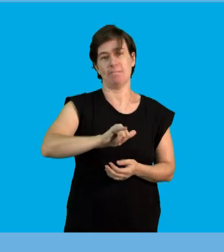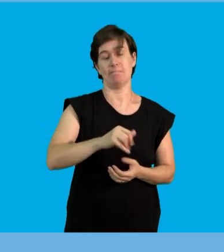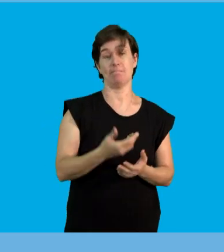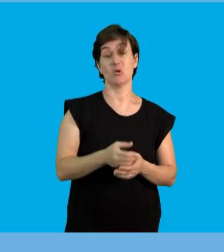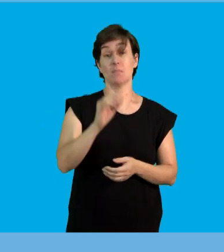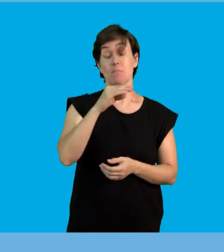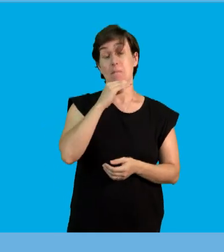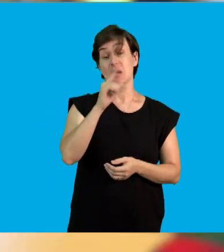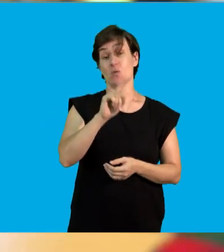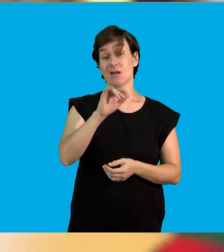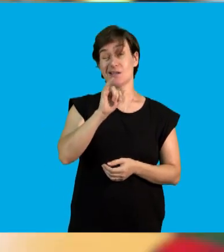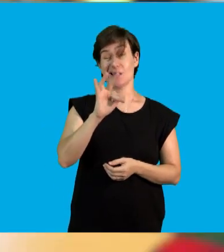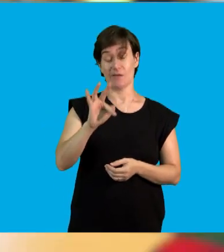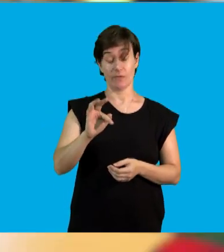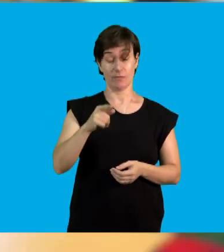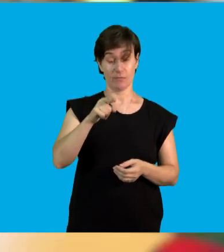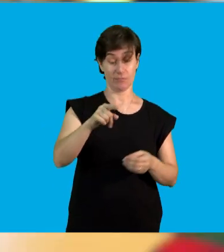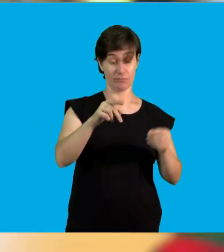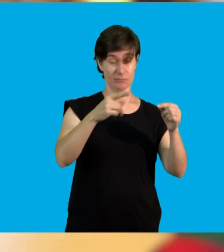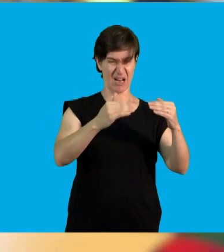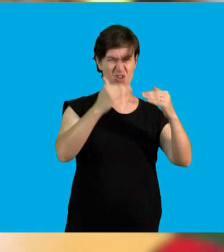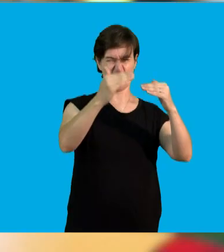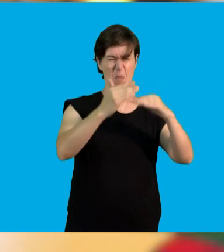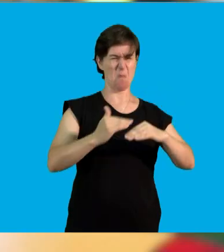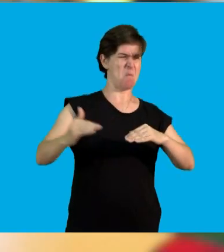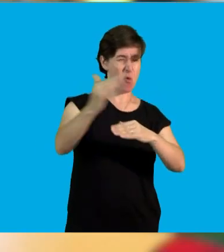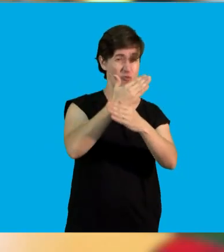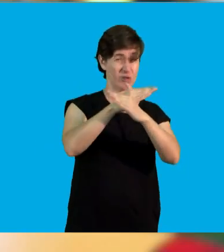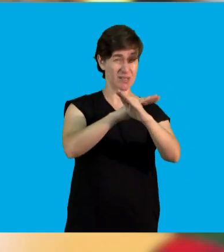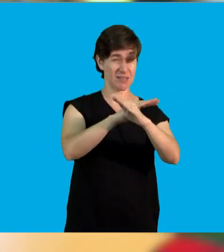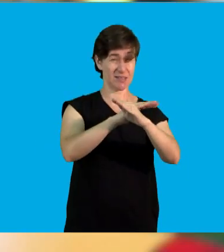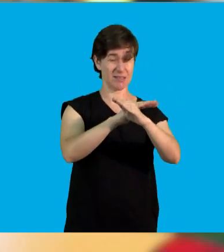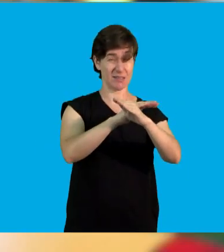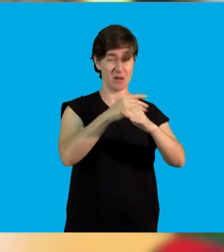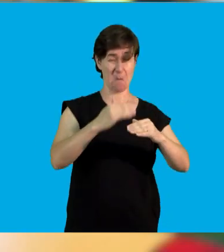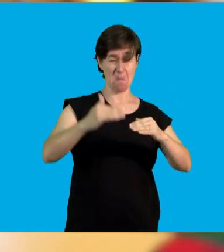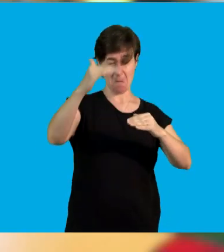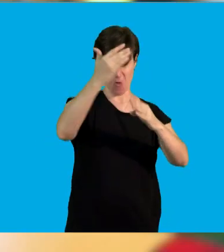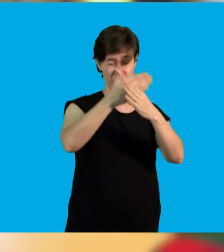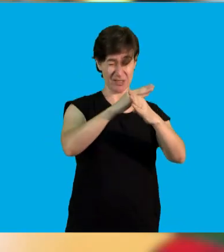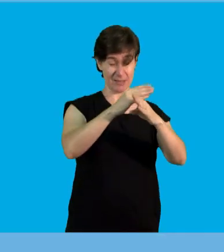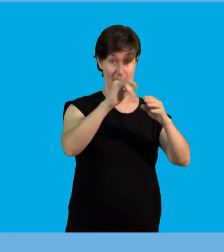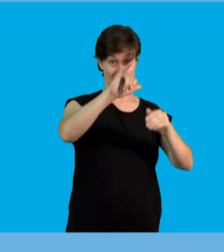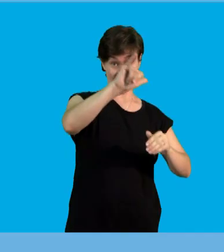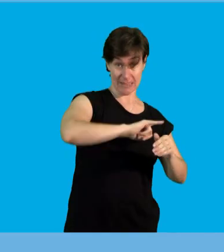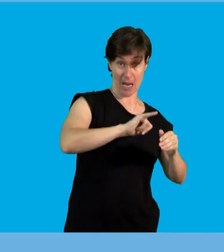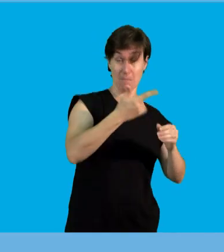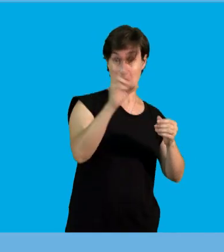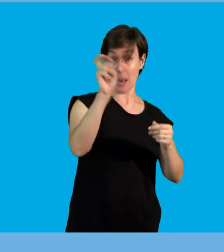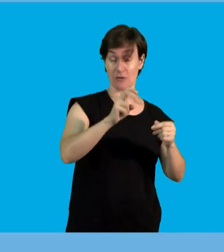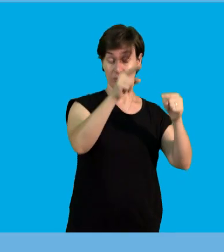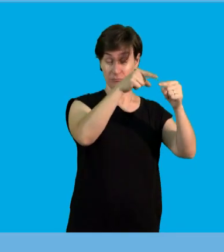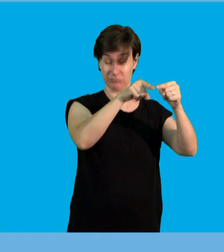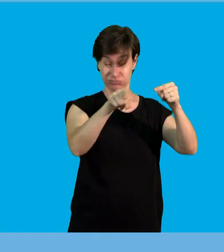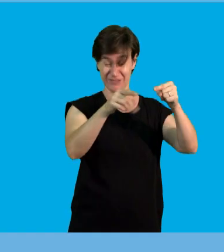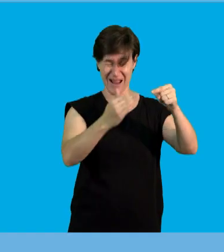it divides proportionally. That means if one of these two resistors has a higher resistance as compared to the other one, that means the current